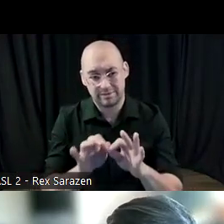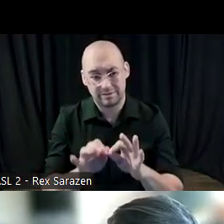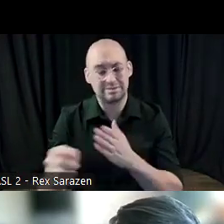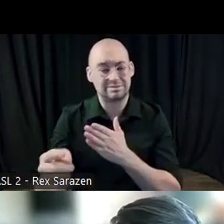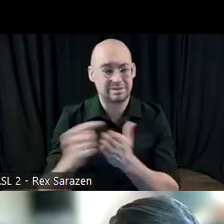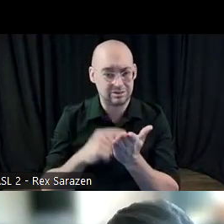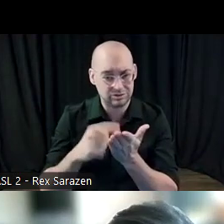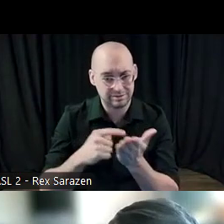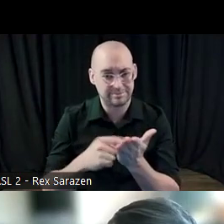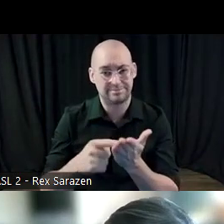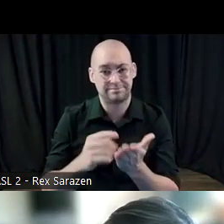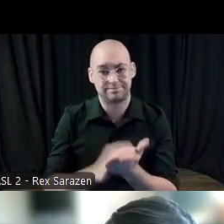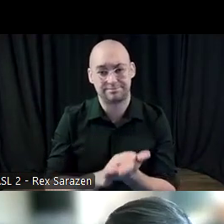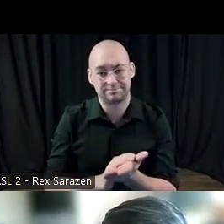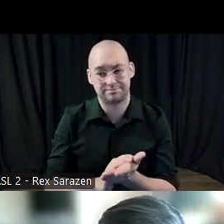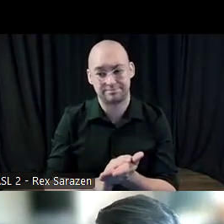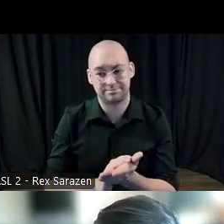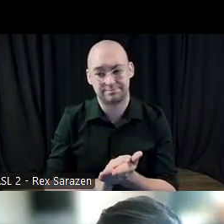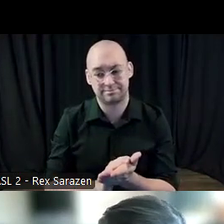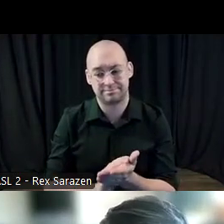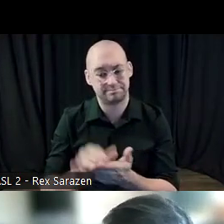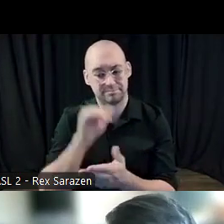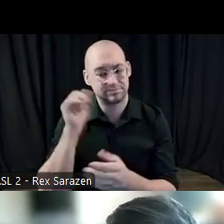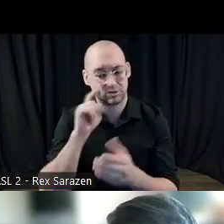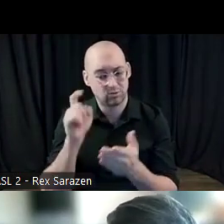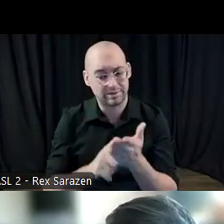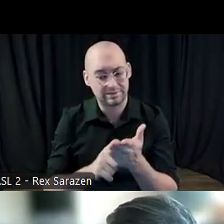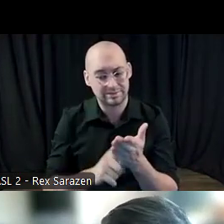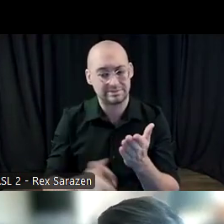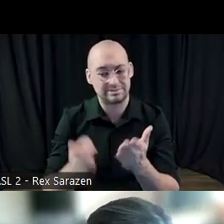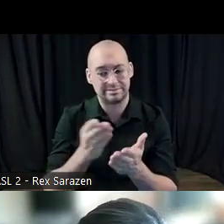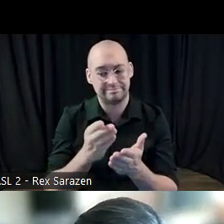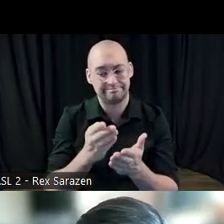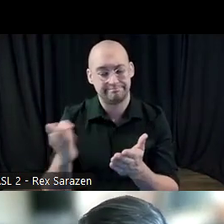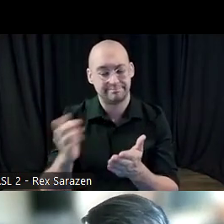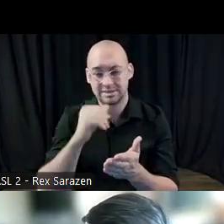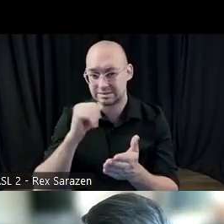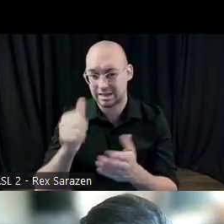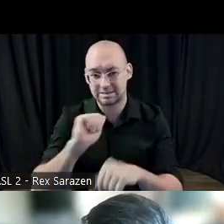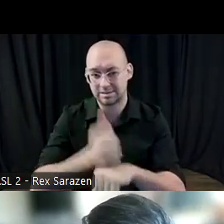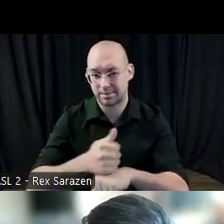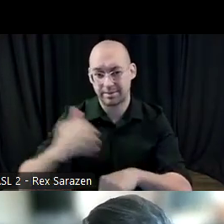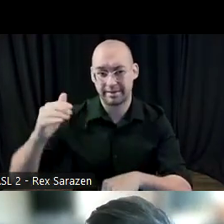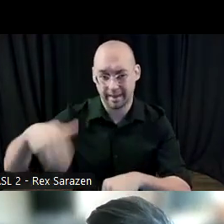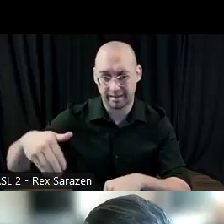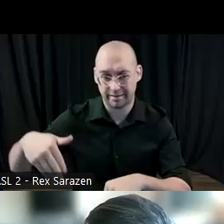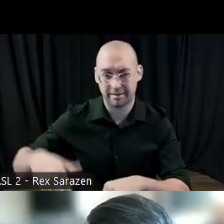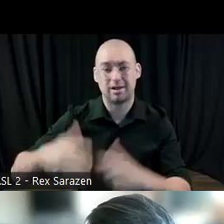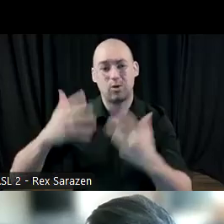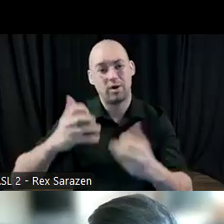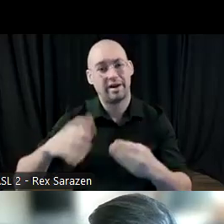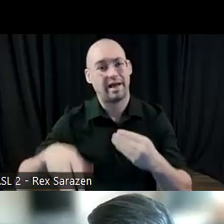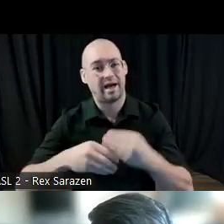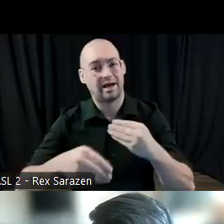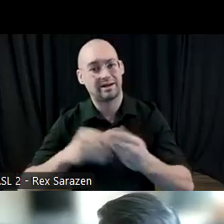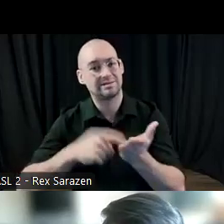we didn't notice that this has been implemented yet. I want to add, though, and one of the discussions that we